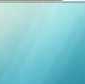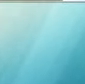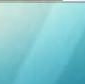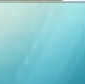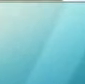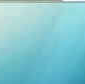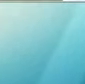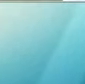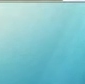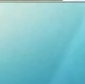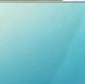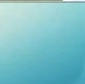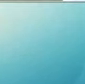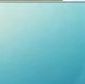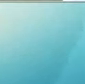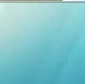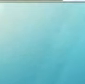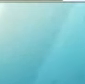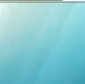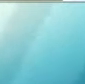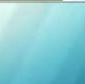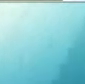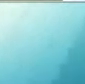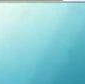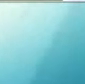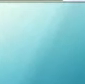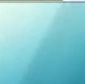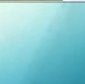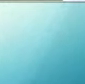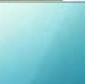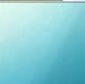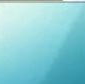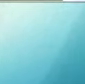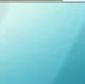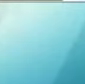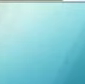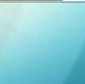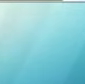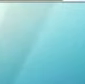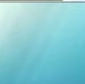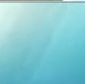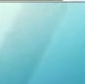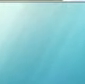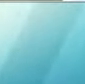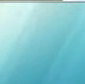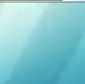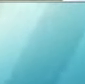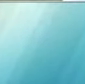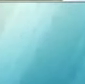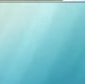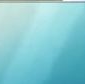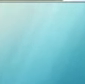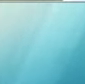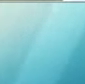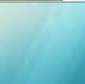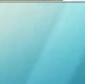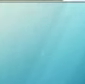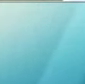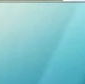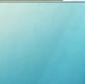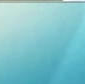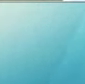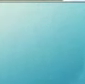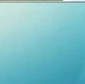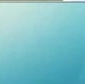to make the public healthy and happy and to be physically and mentally strong. So on screen, we have for you again today